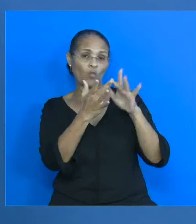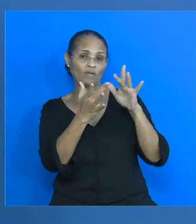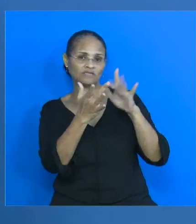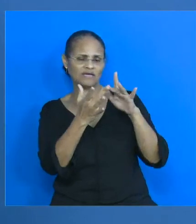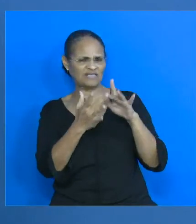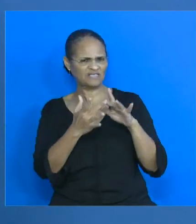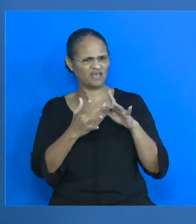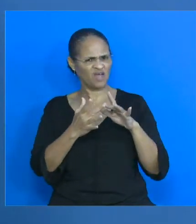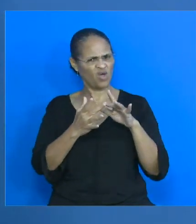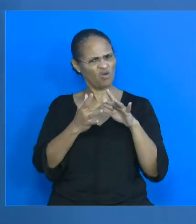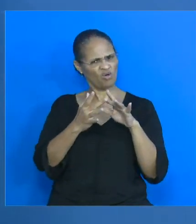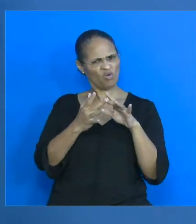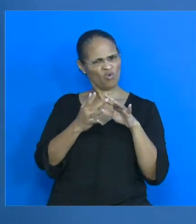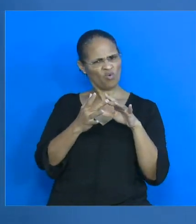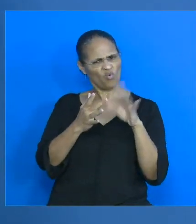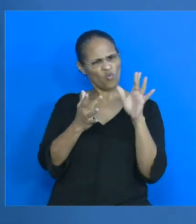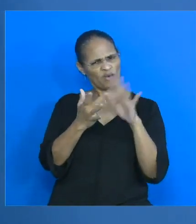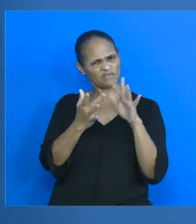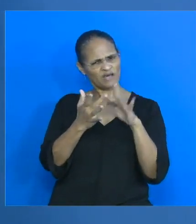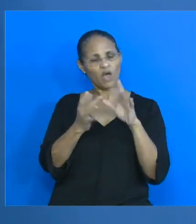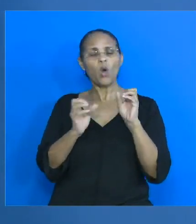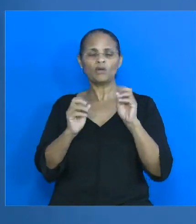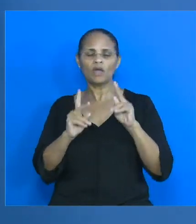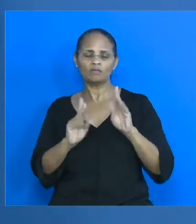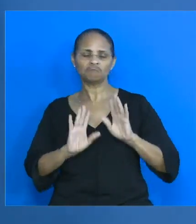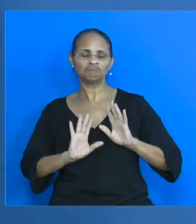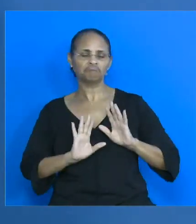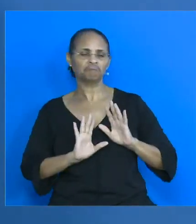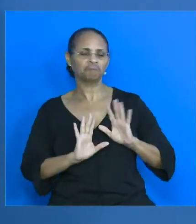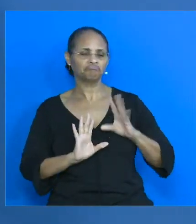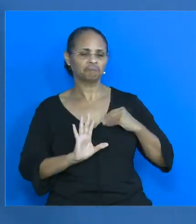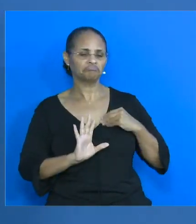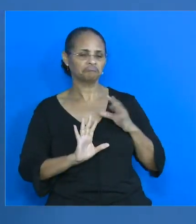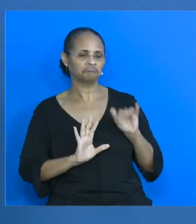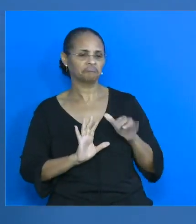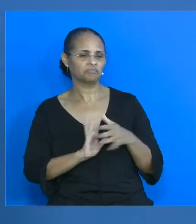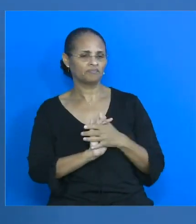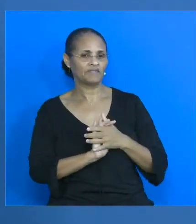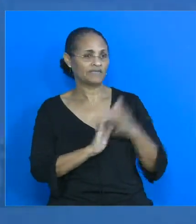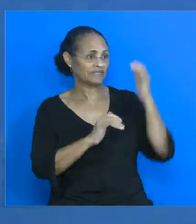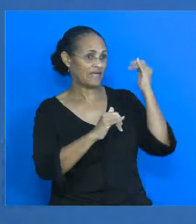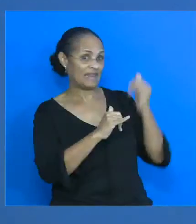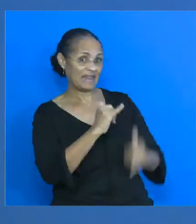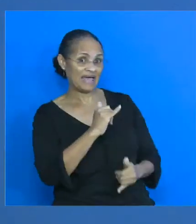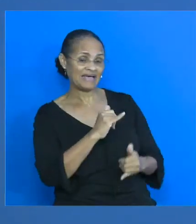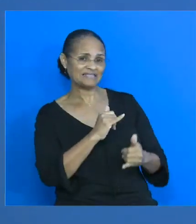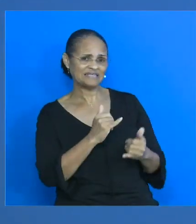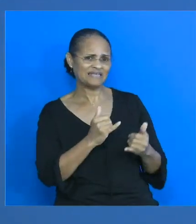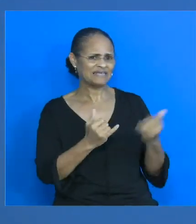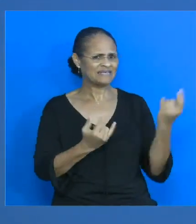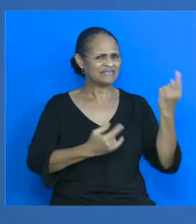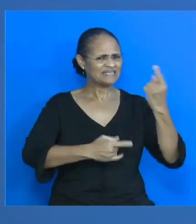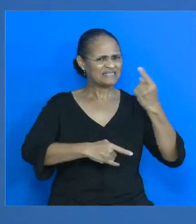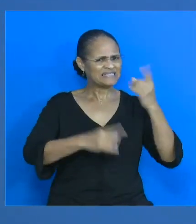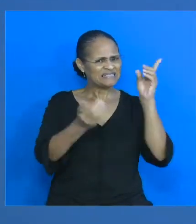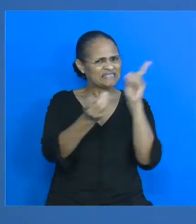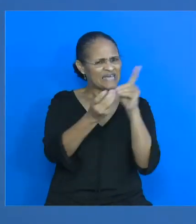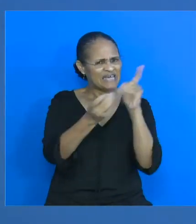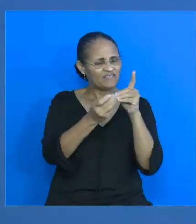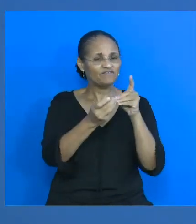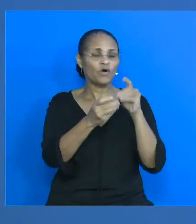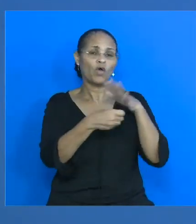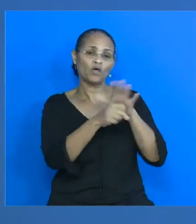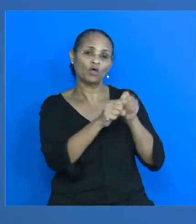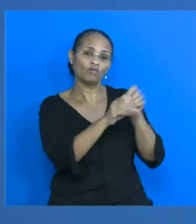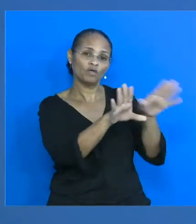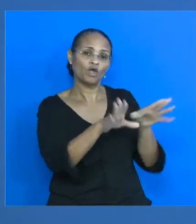Okay. So just a heads up to update that. To the last day for update for what was? I didn't For the COVID-19